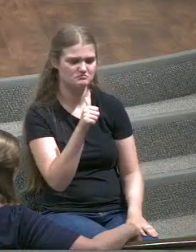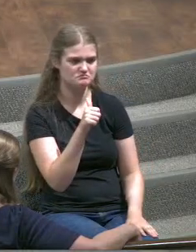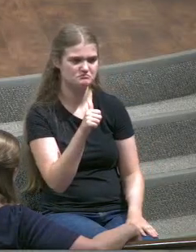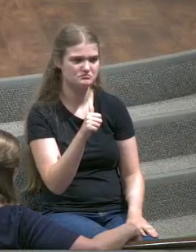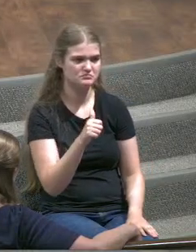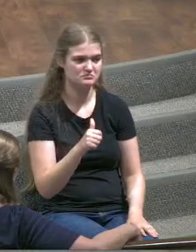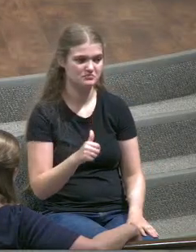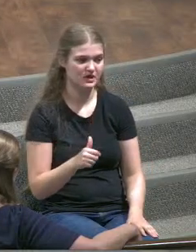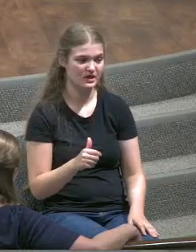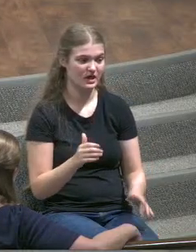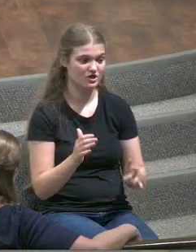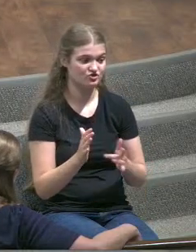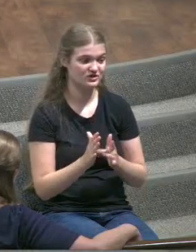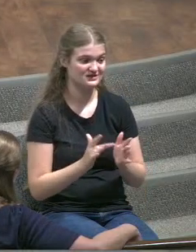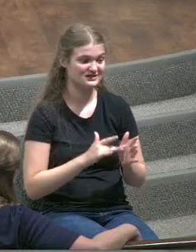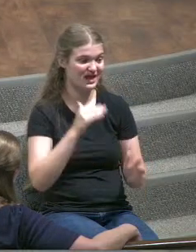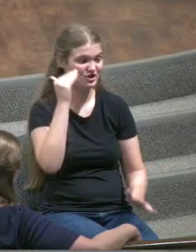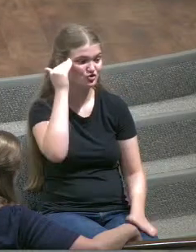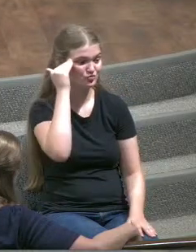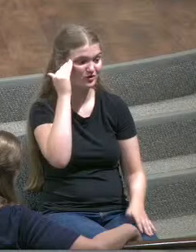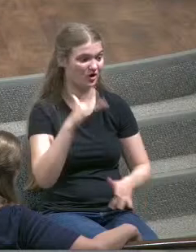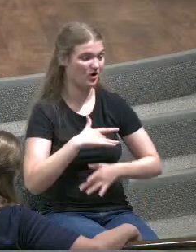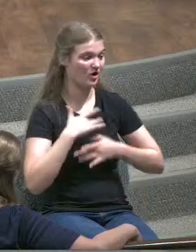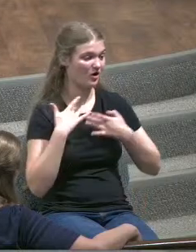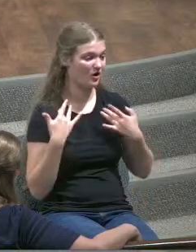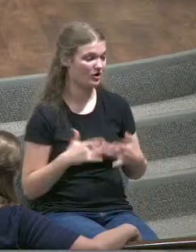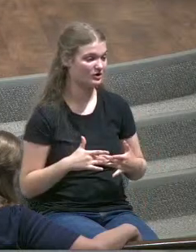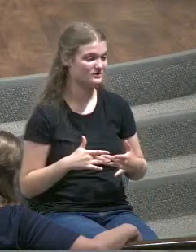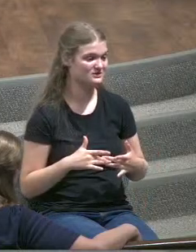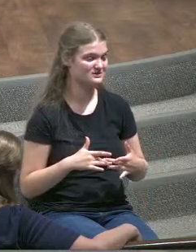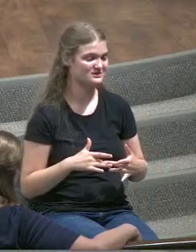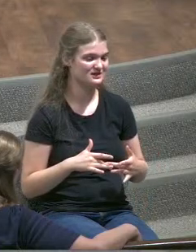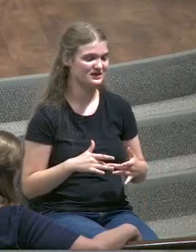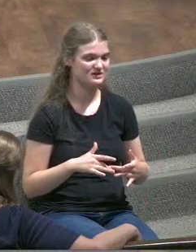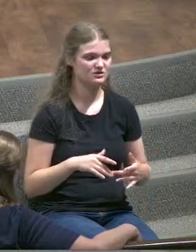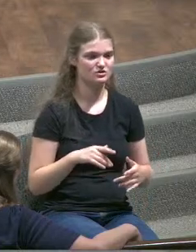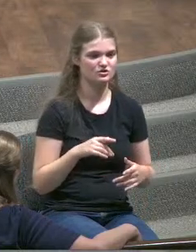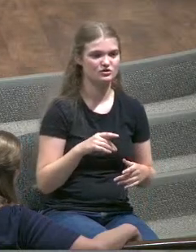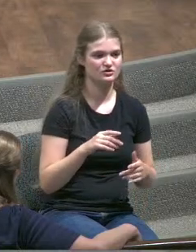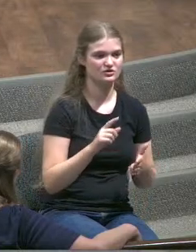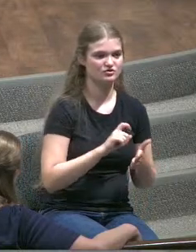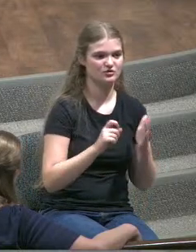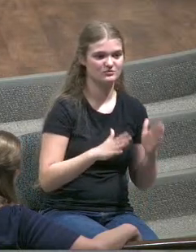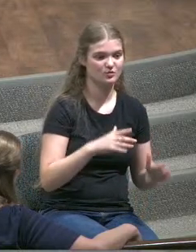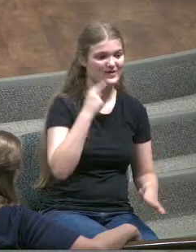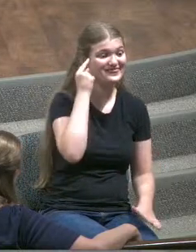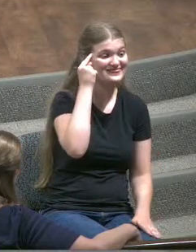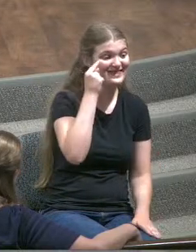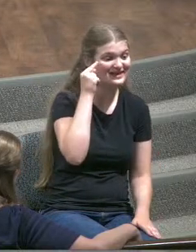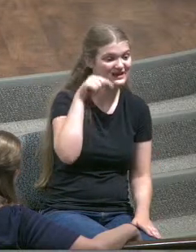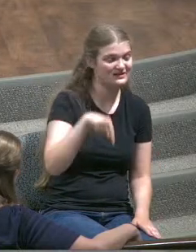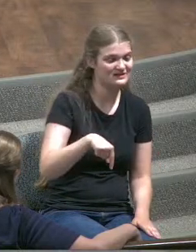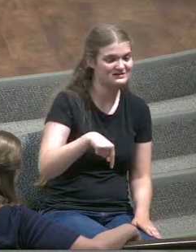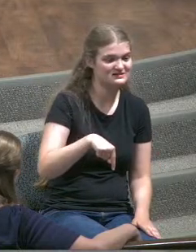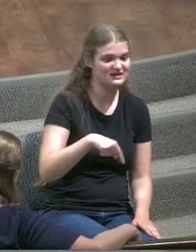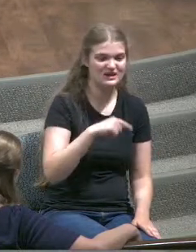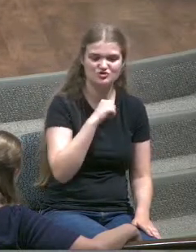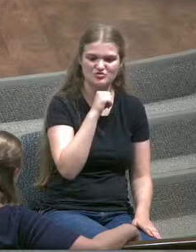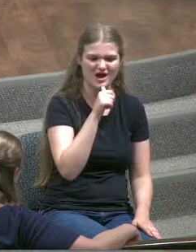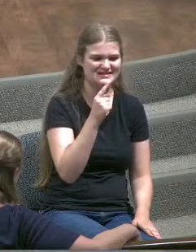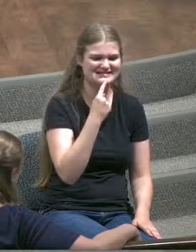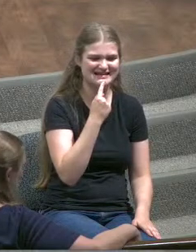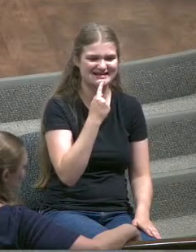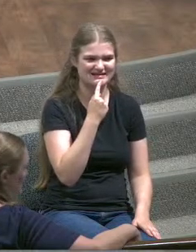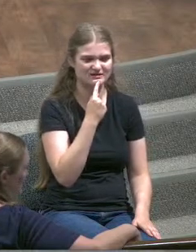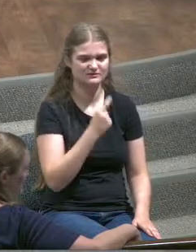after this was in their heart. It says, questioning in their hearts. They were thinking this. It says, why does this